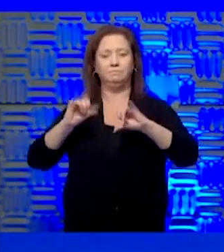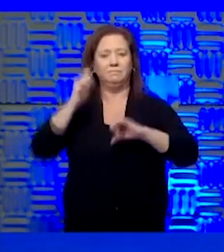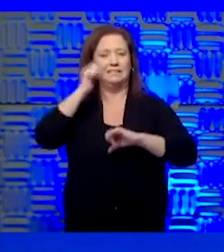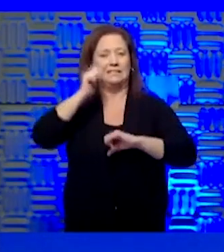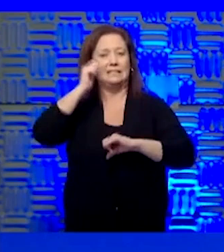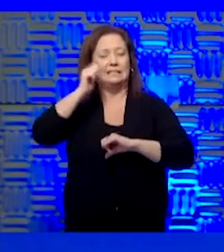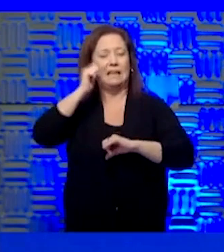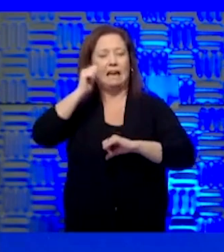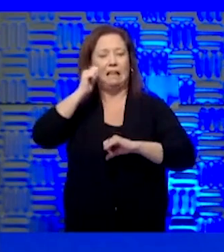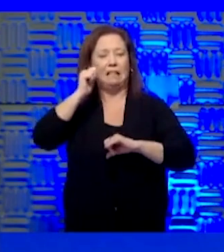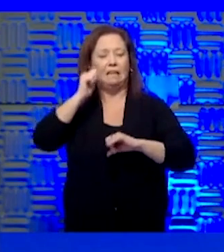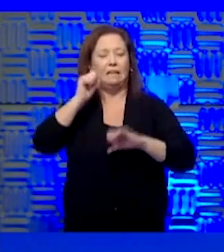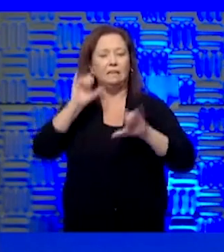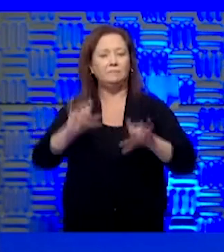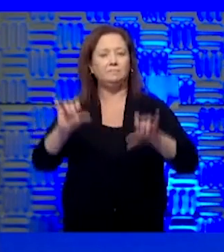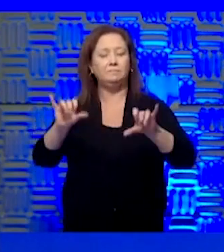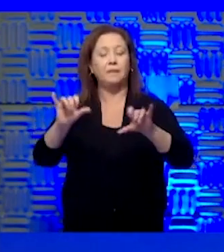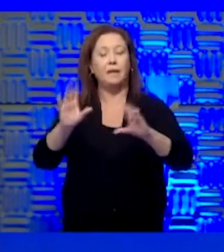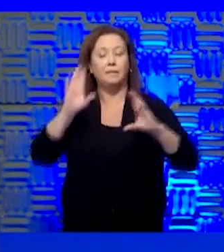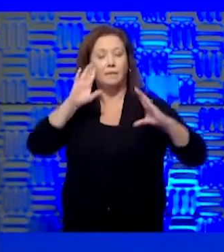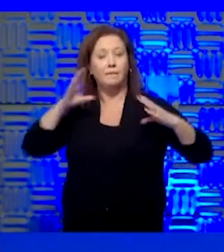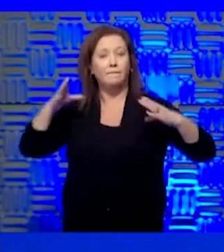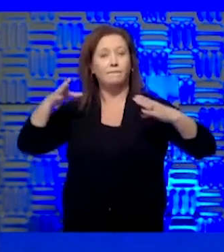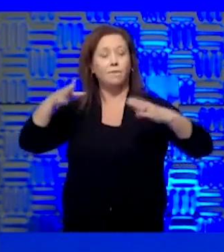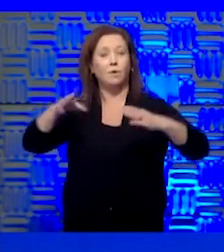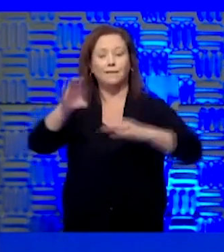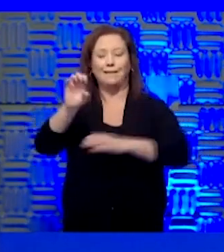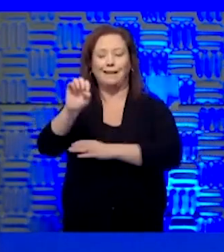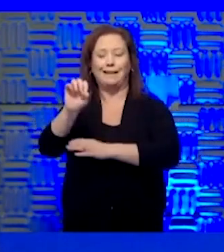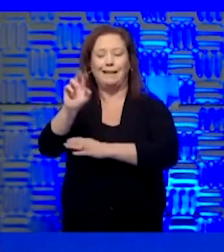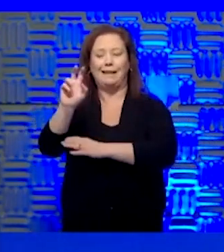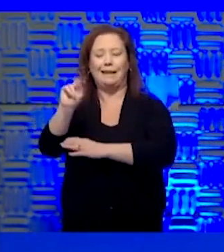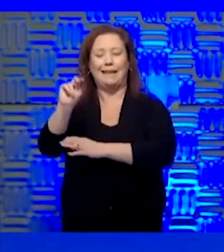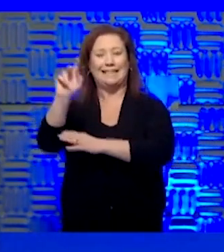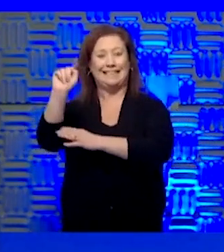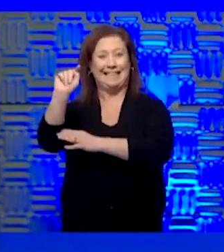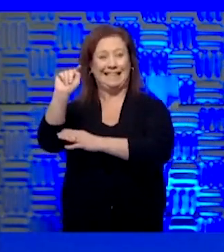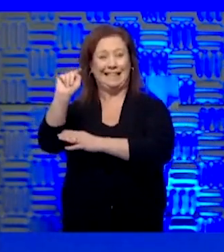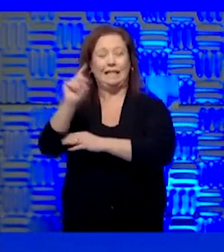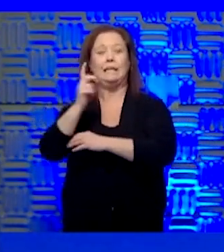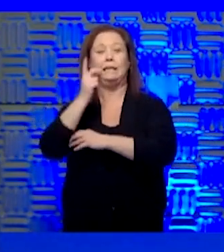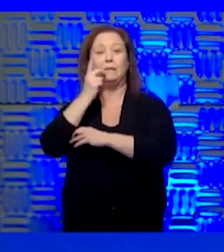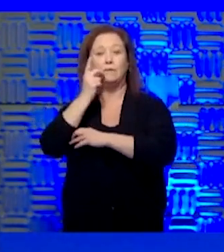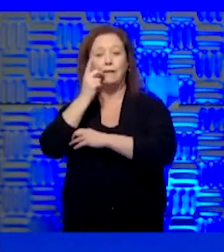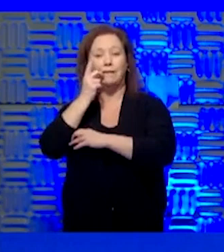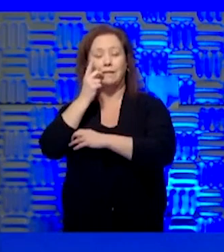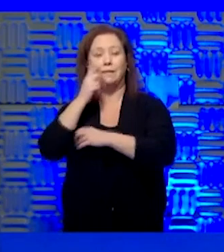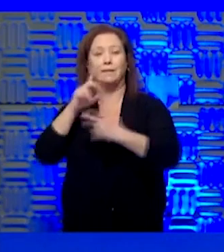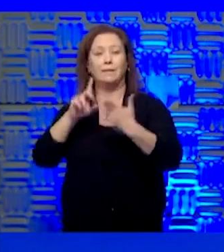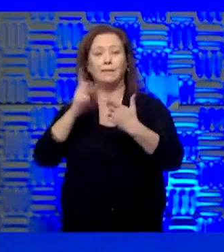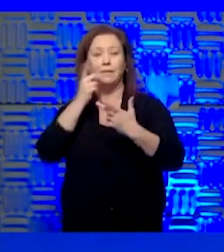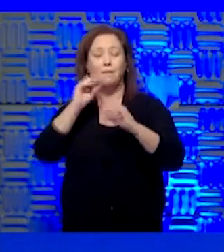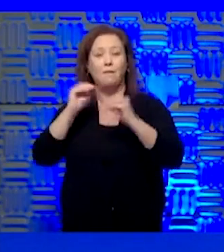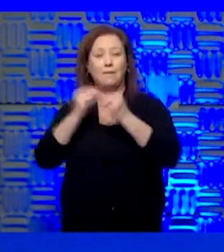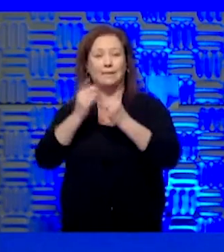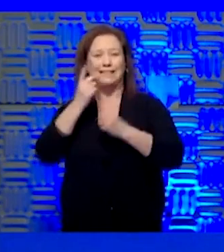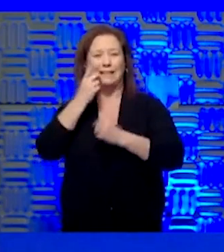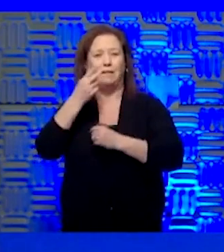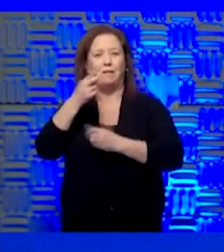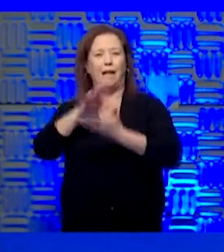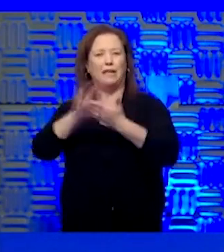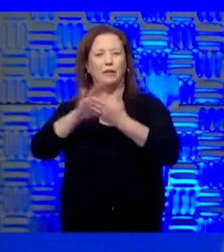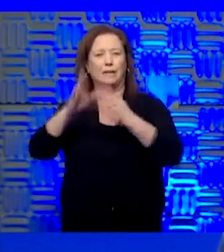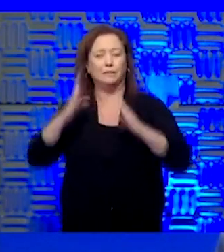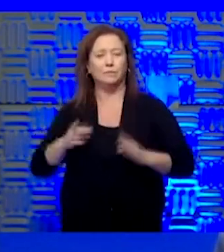business, and they really focused on their ENT physicians, their dental hygienists, and their dentist offices as